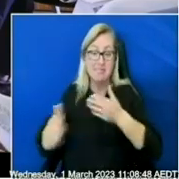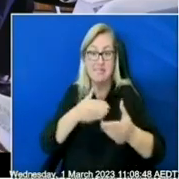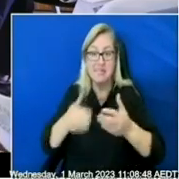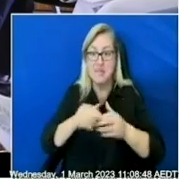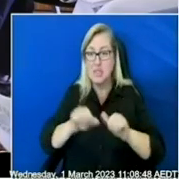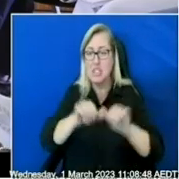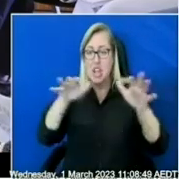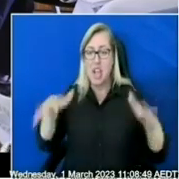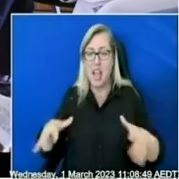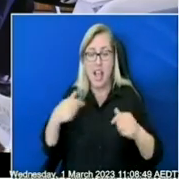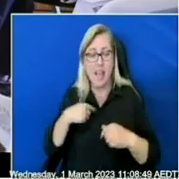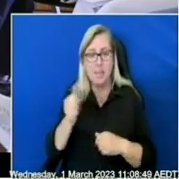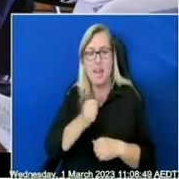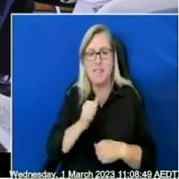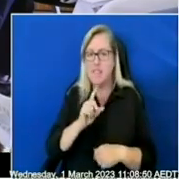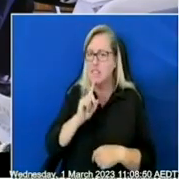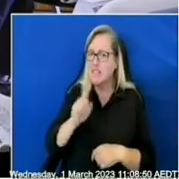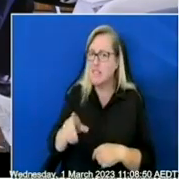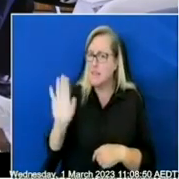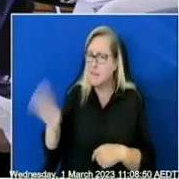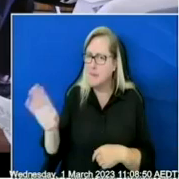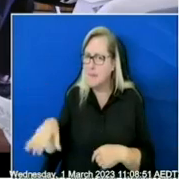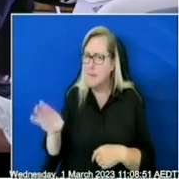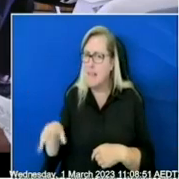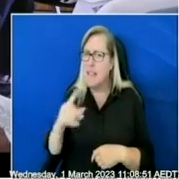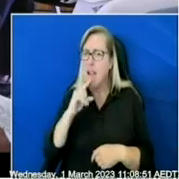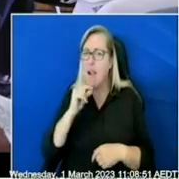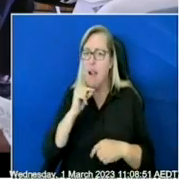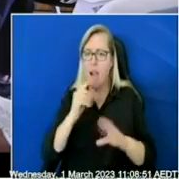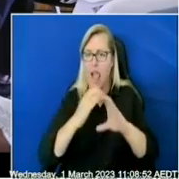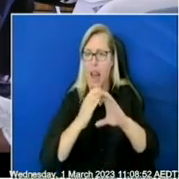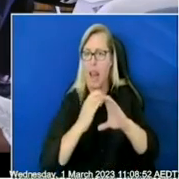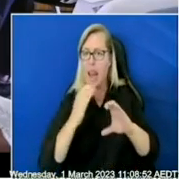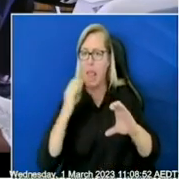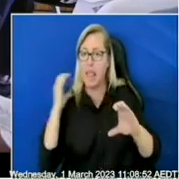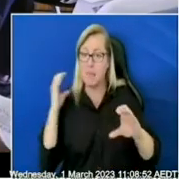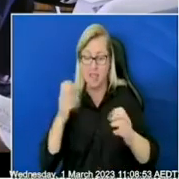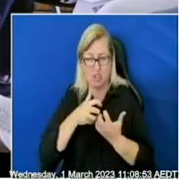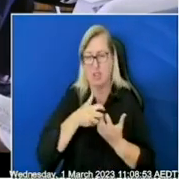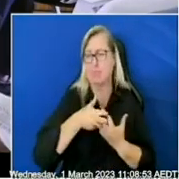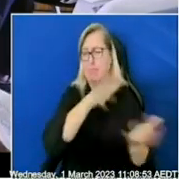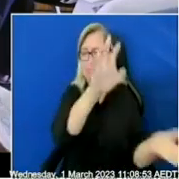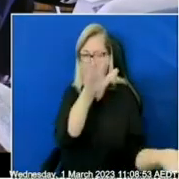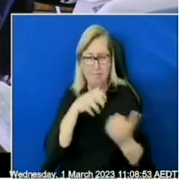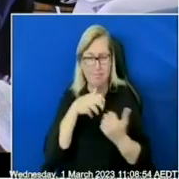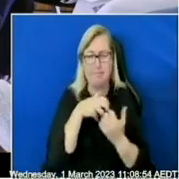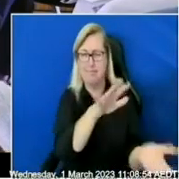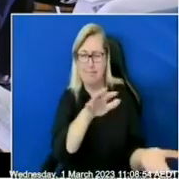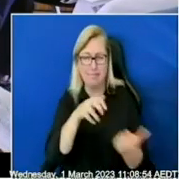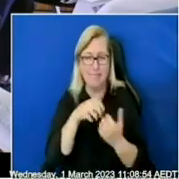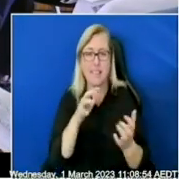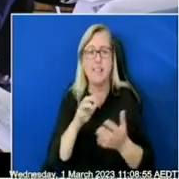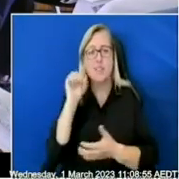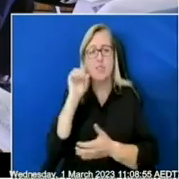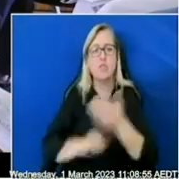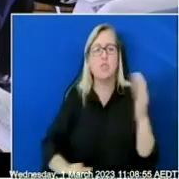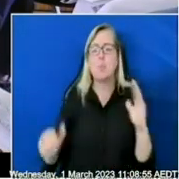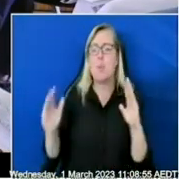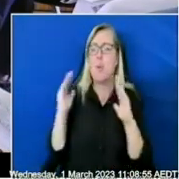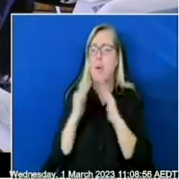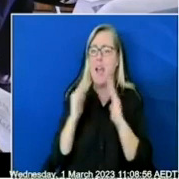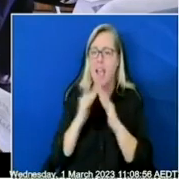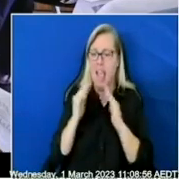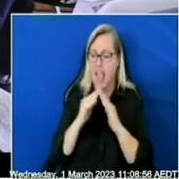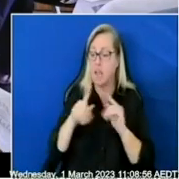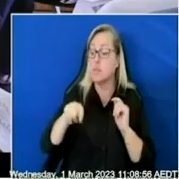a limousine and go for... She just bust out laughing at me, you know. And she bought a house two doors down from Mum. Mm. So then they were